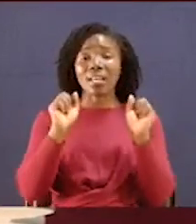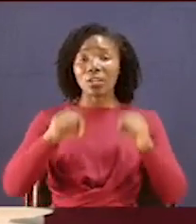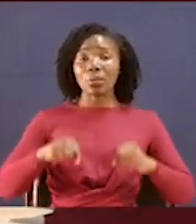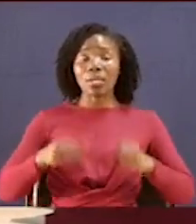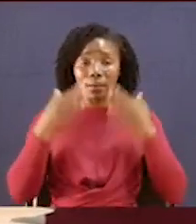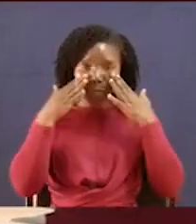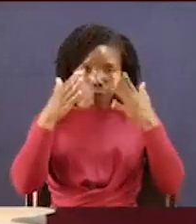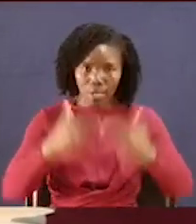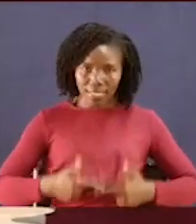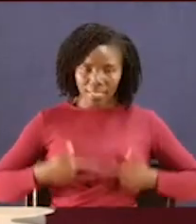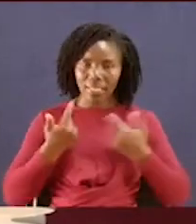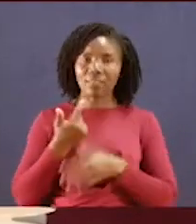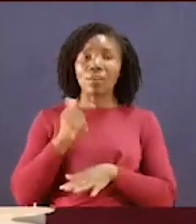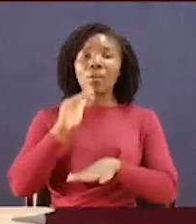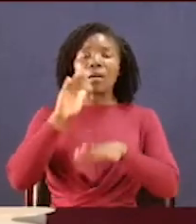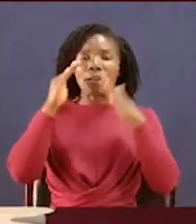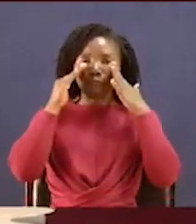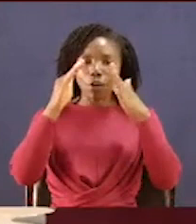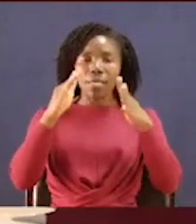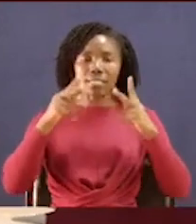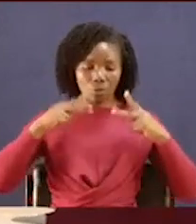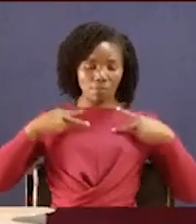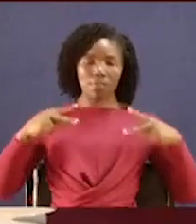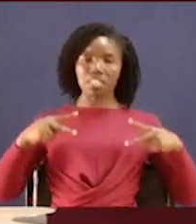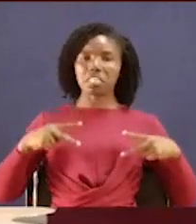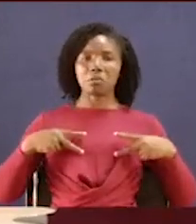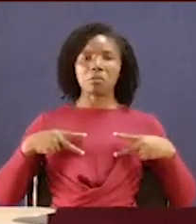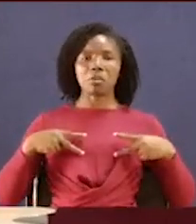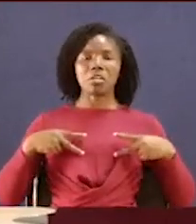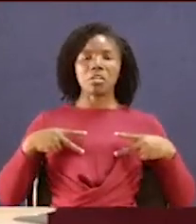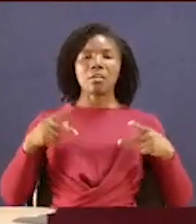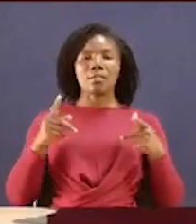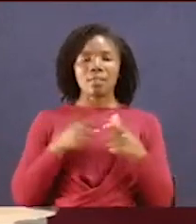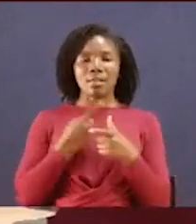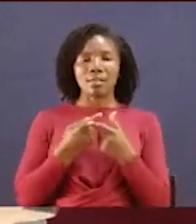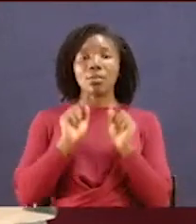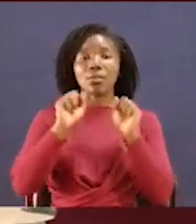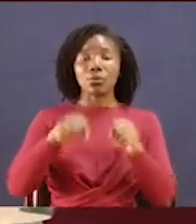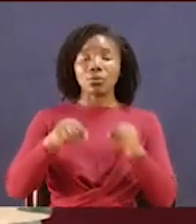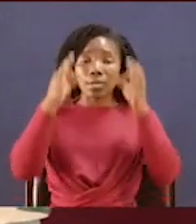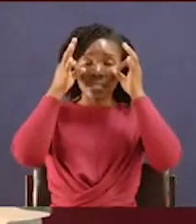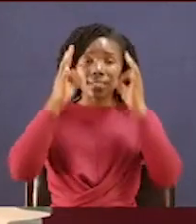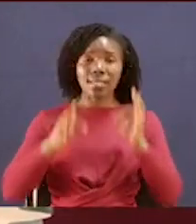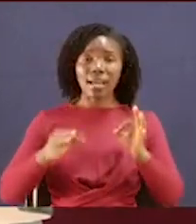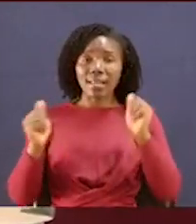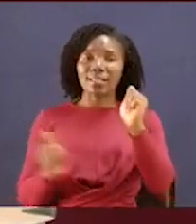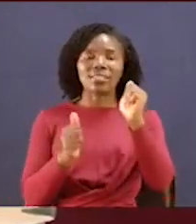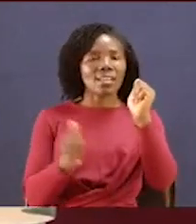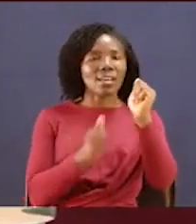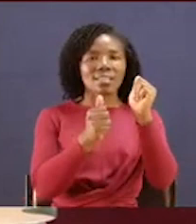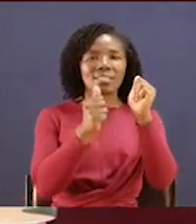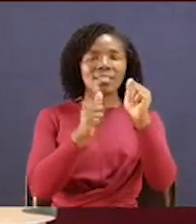is possible to operate, make the here and now a God in your life. And you are pursuing these